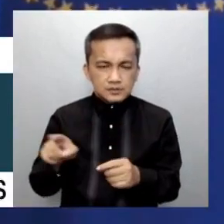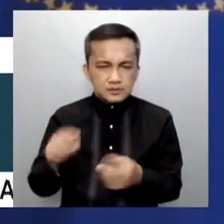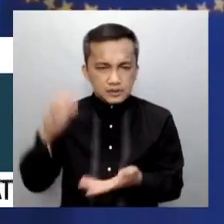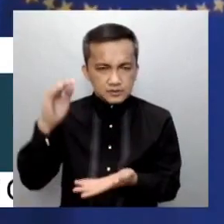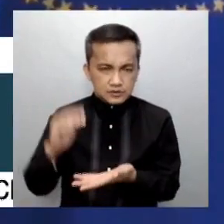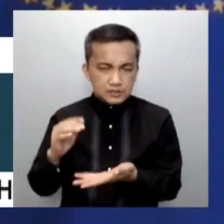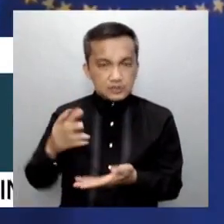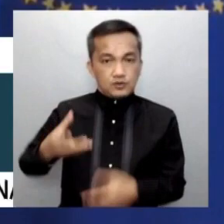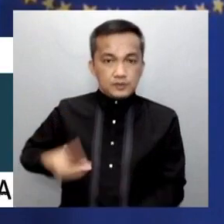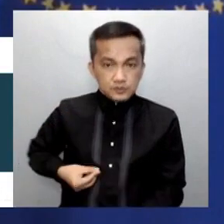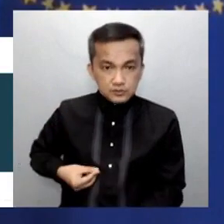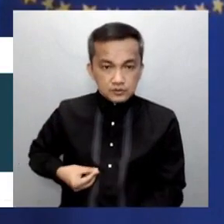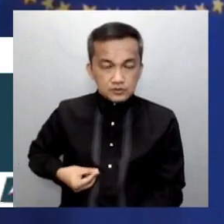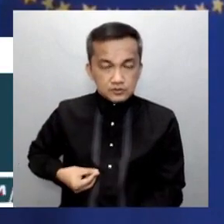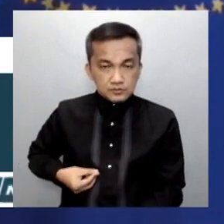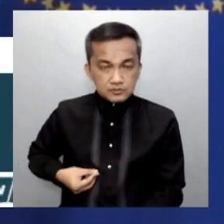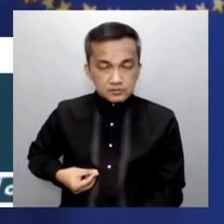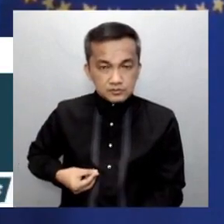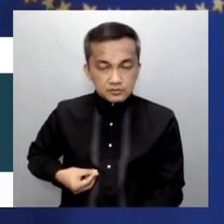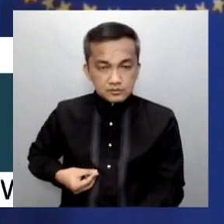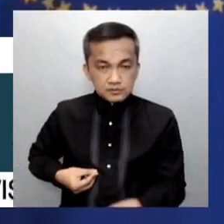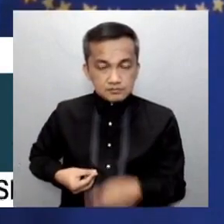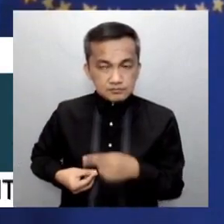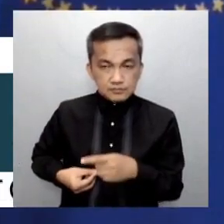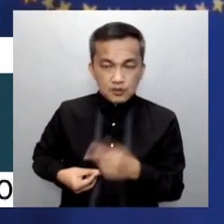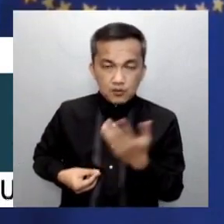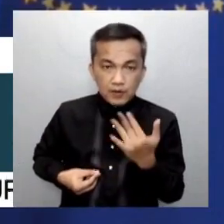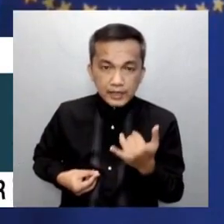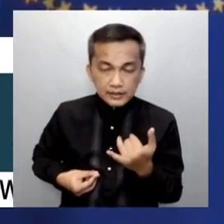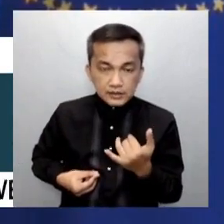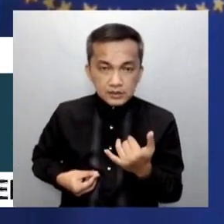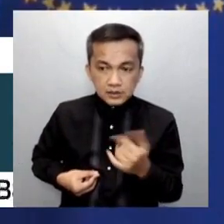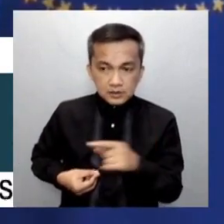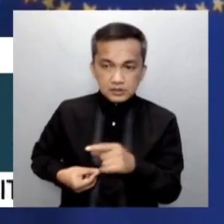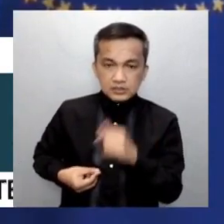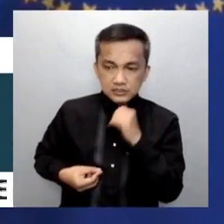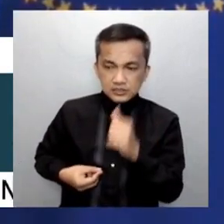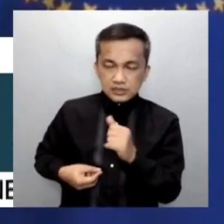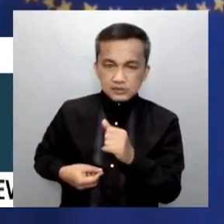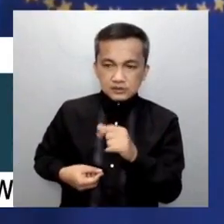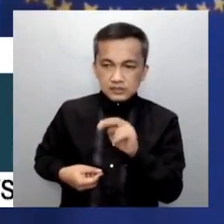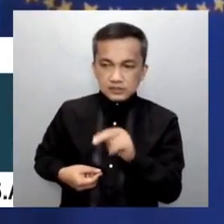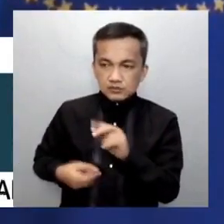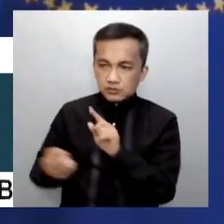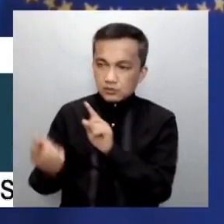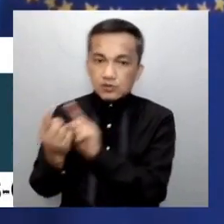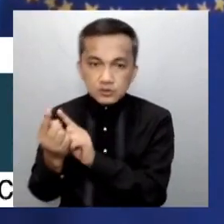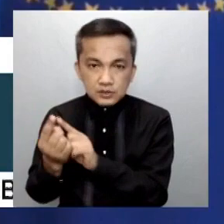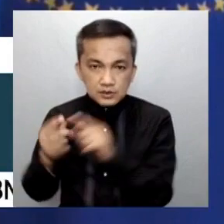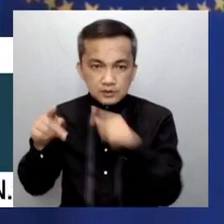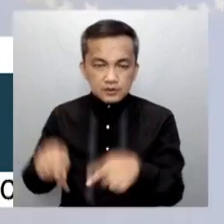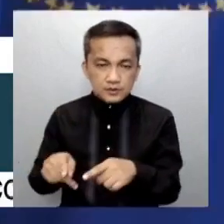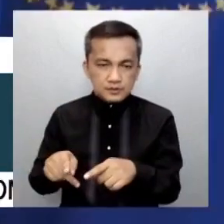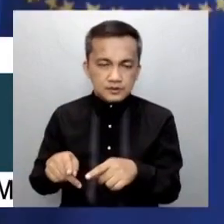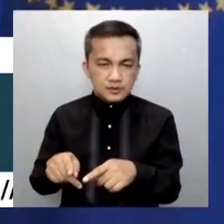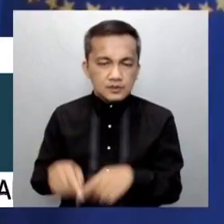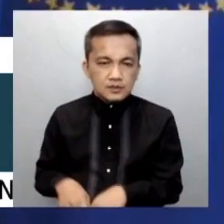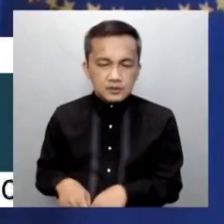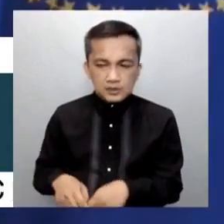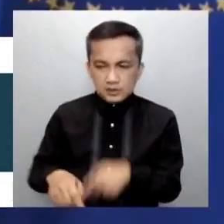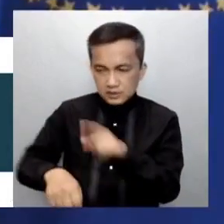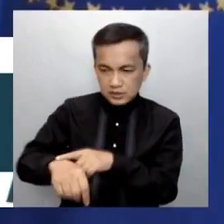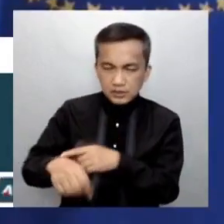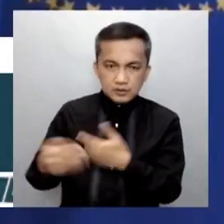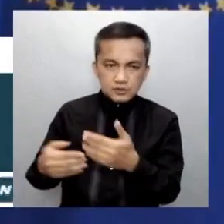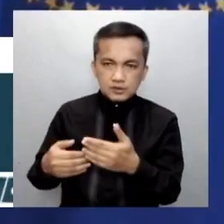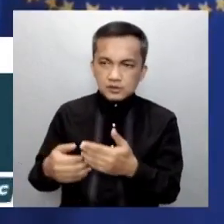corruption. Because when you do not have to talk to a person at all, and for the entire process, there's no